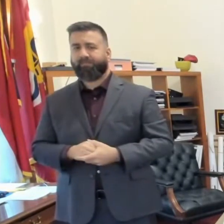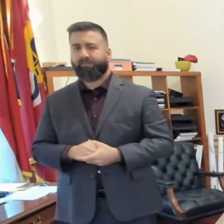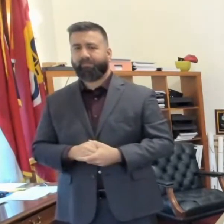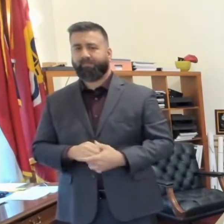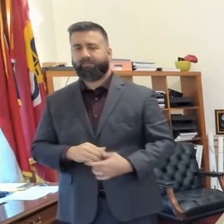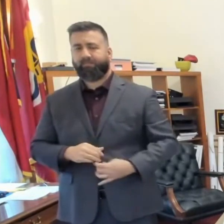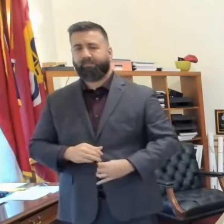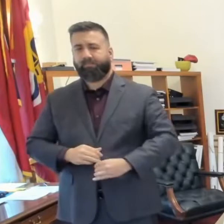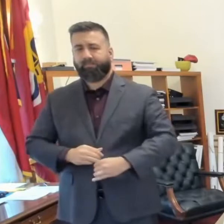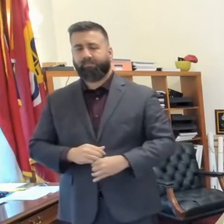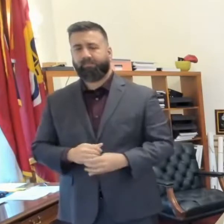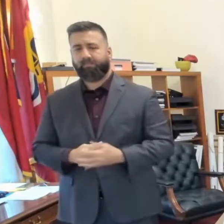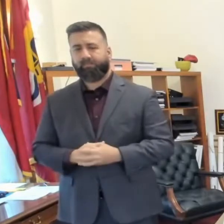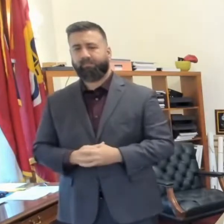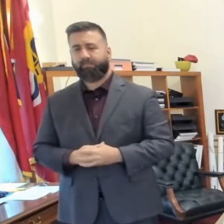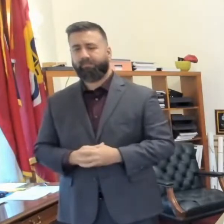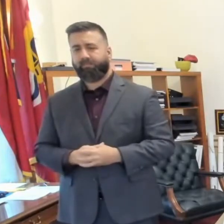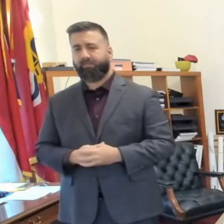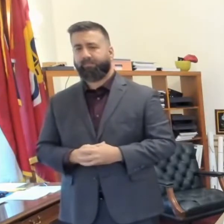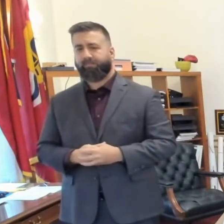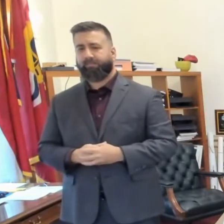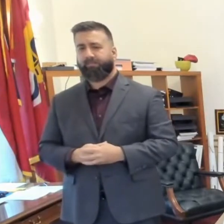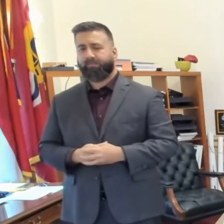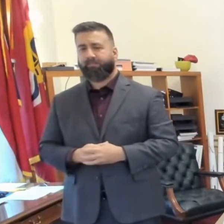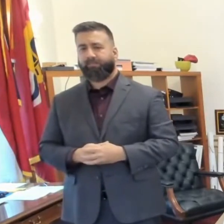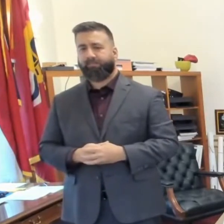shelter. So,